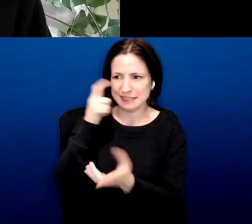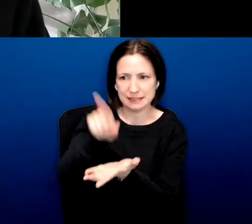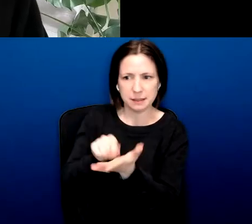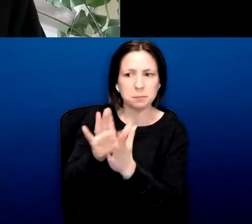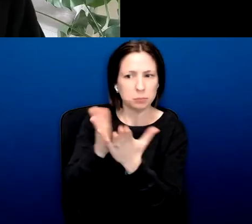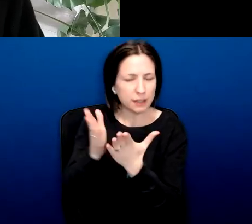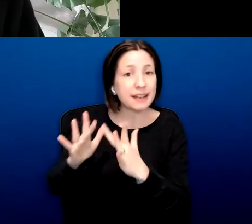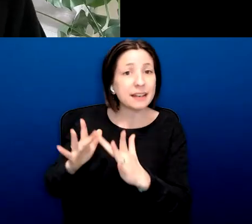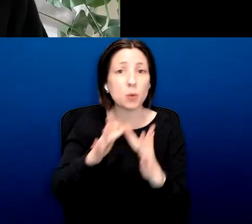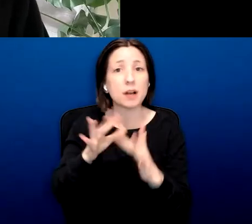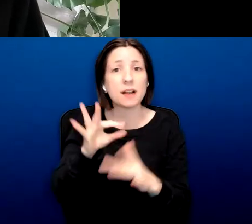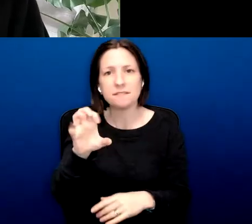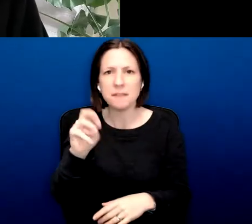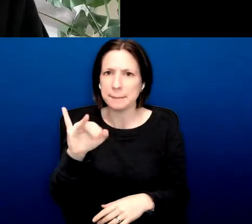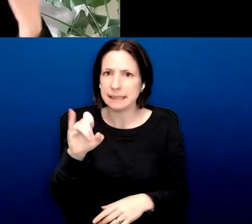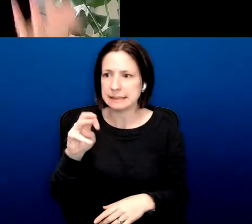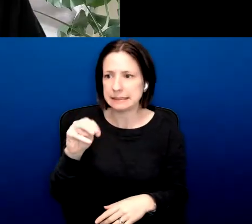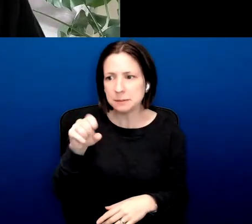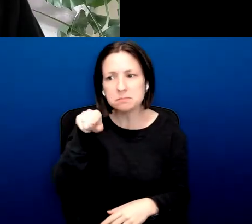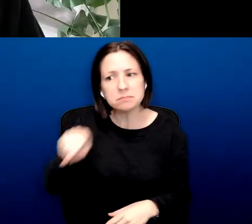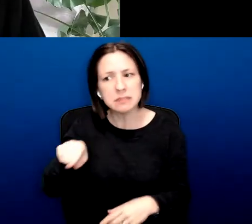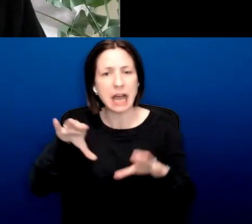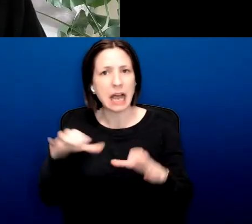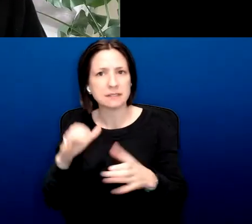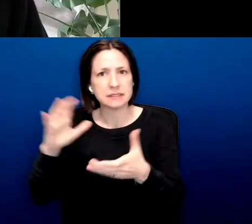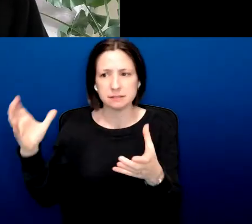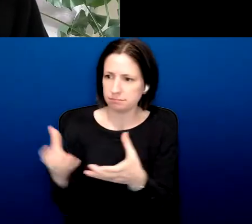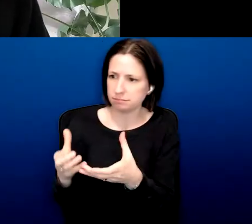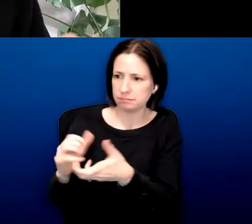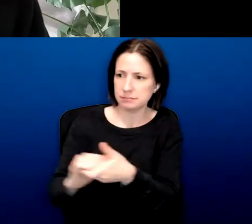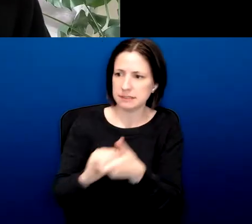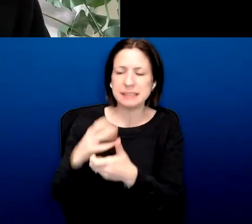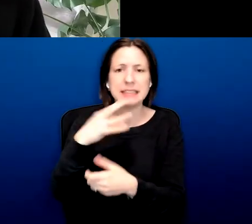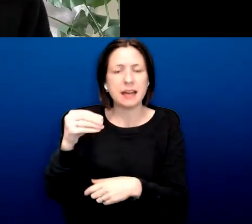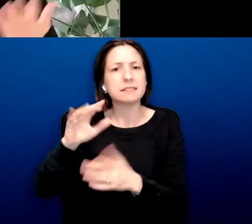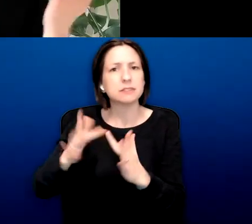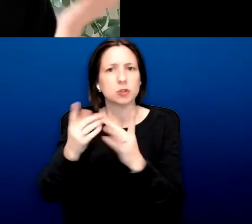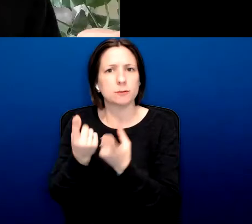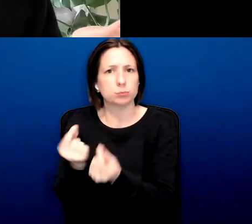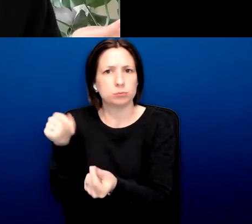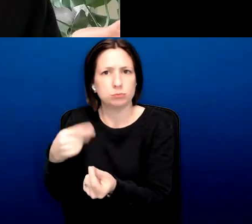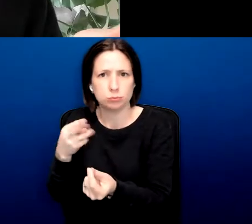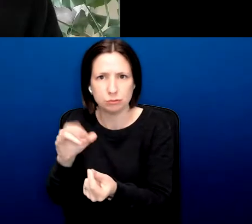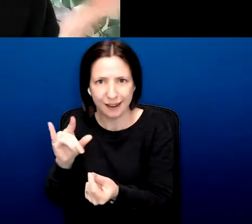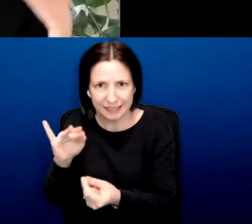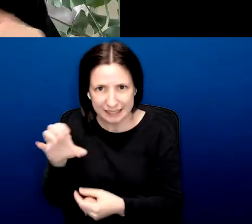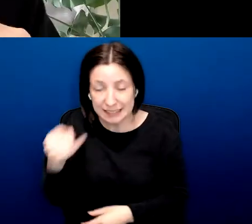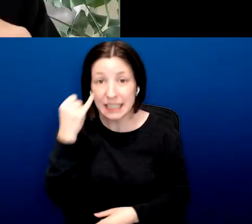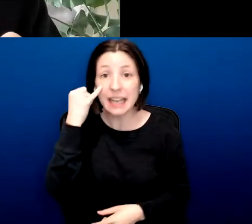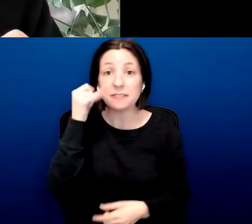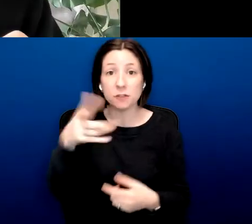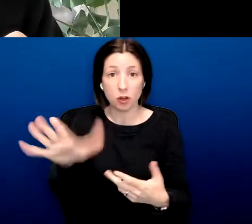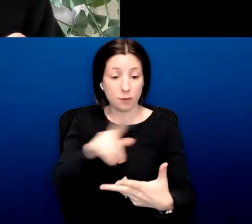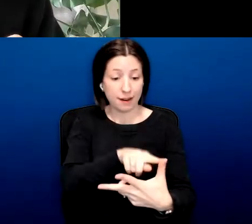Activist Assemblies and Digital Practices. We are really glad that you're here with us. And if you're rejoining us from our first and second sections,